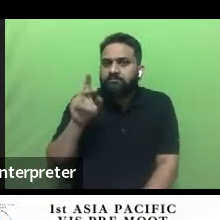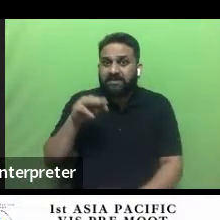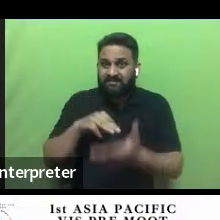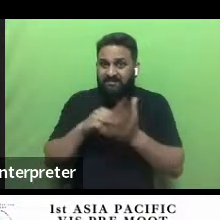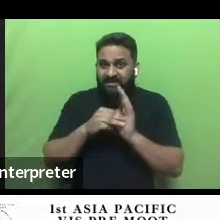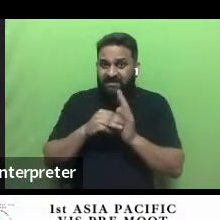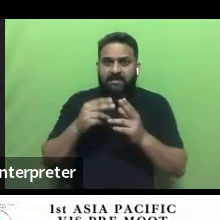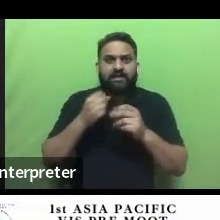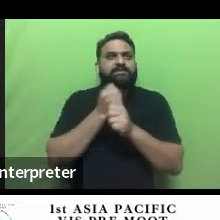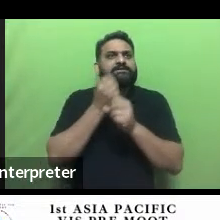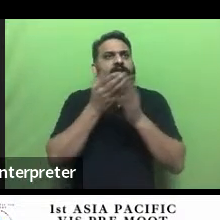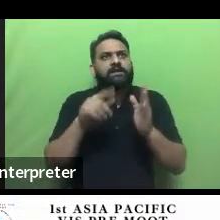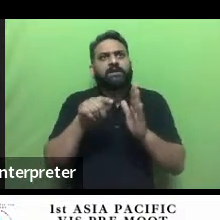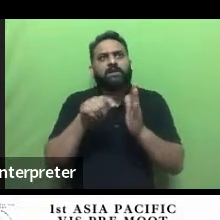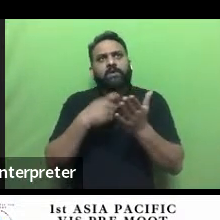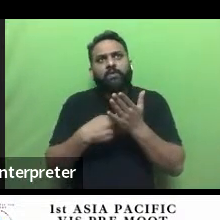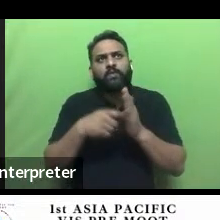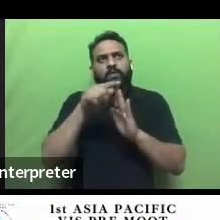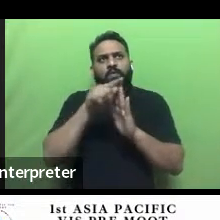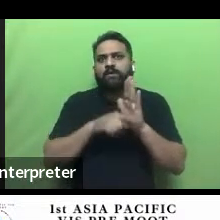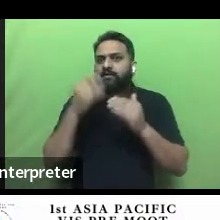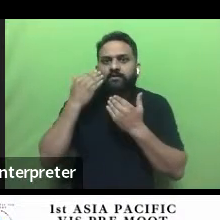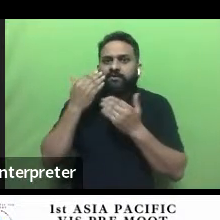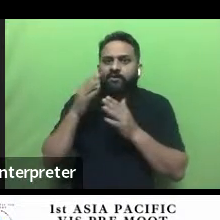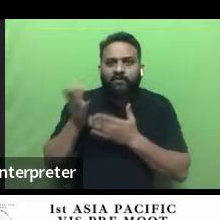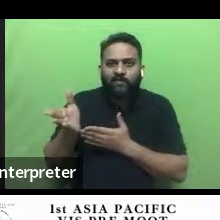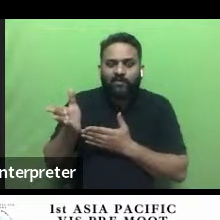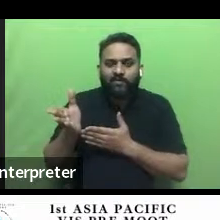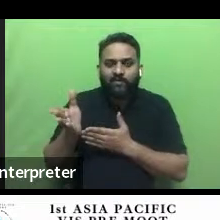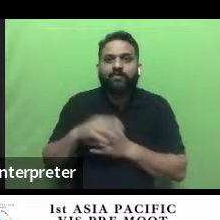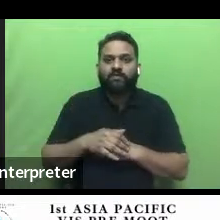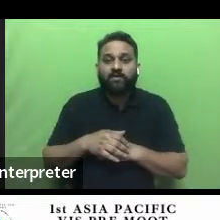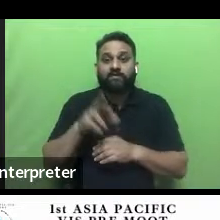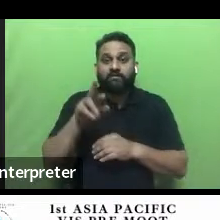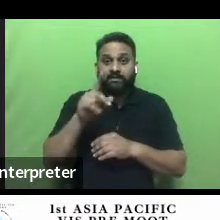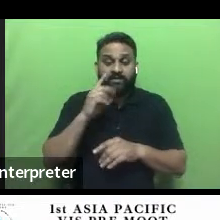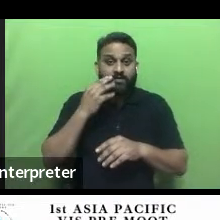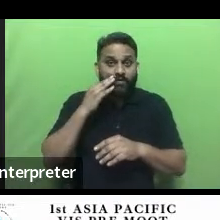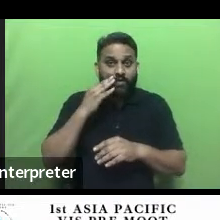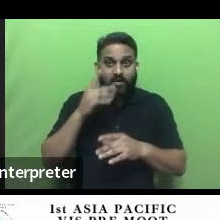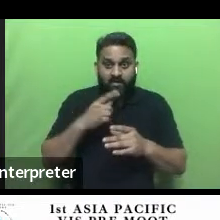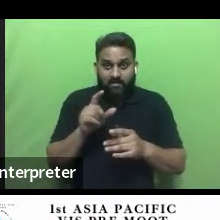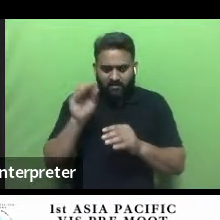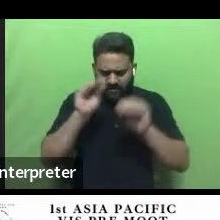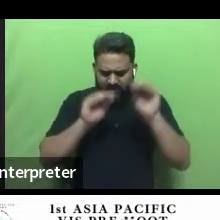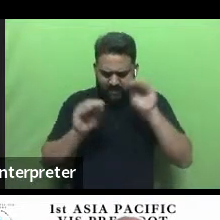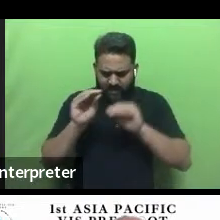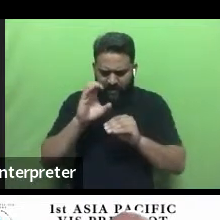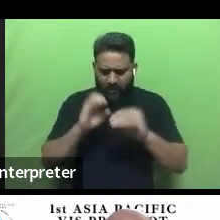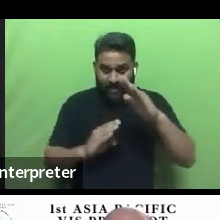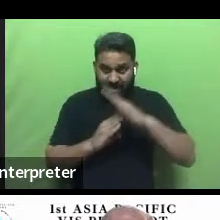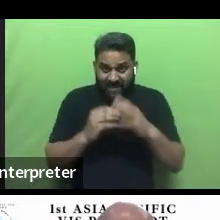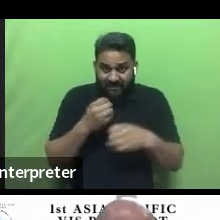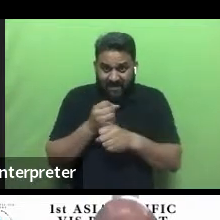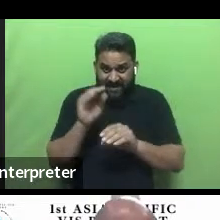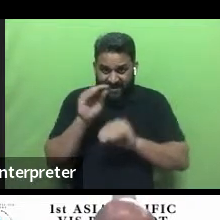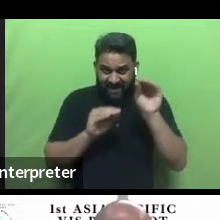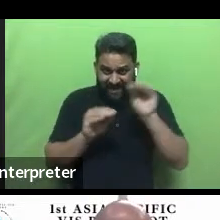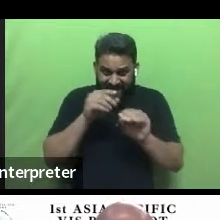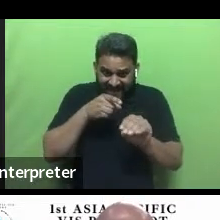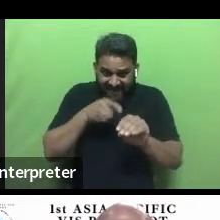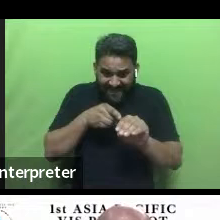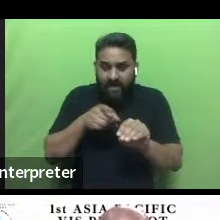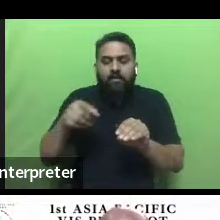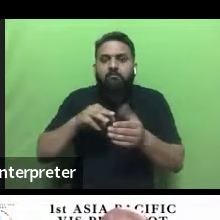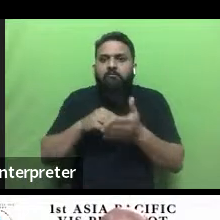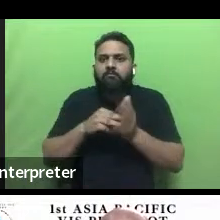general conditions at the time of conclusion or at the time of the formation of this contract. And therefore, her knowledge,